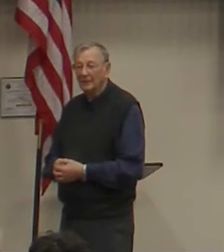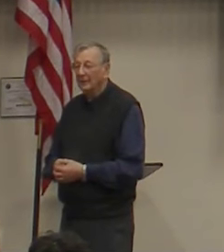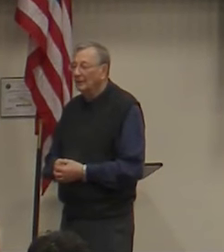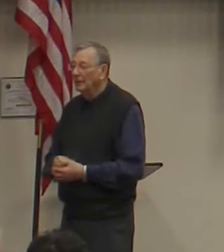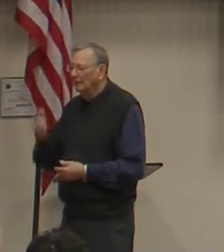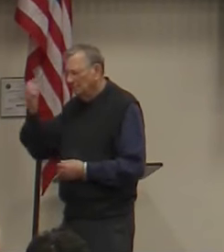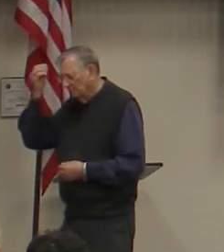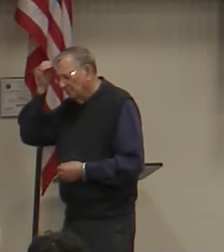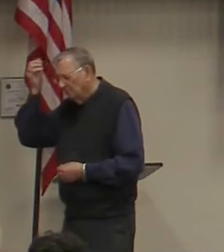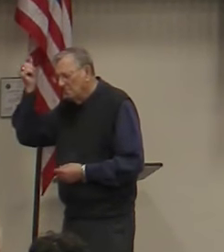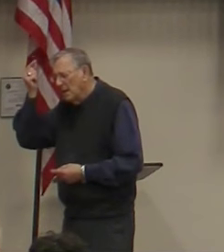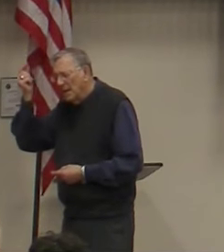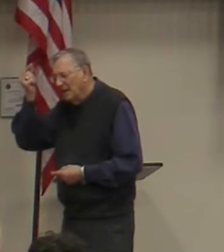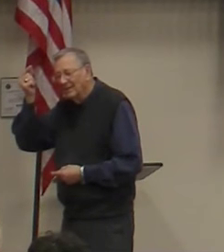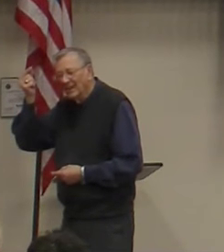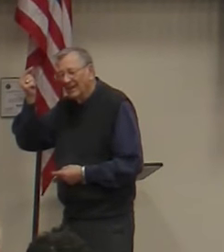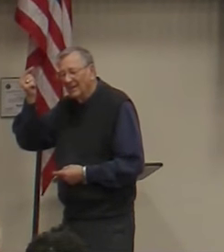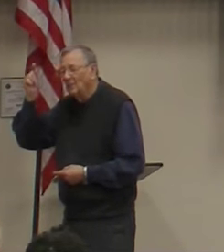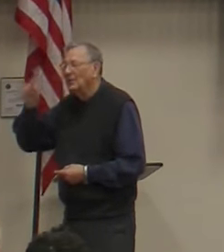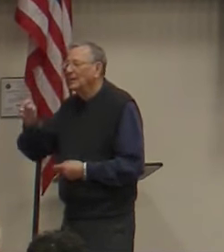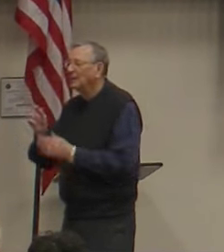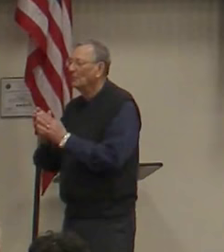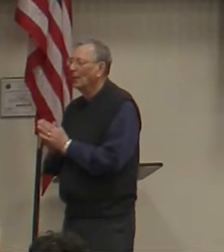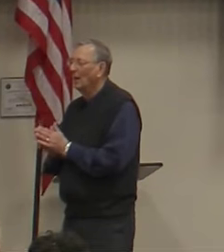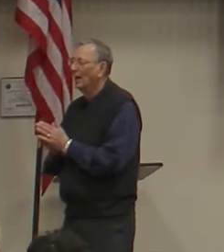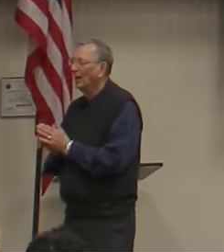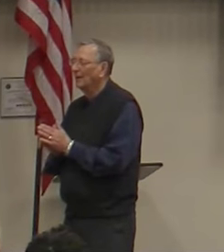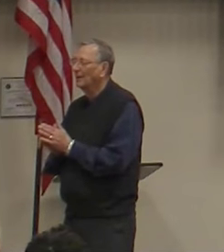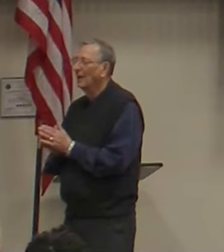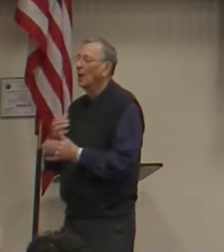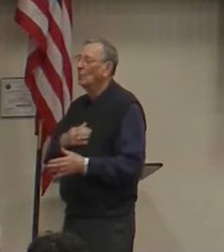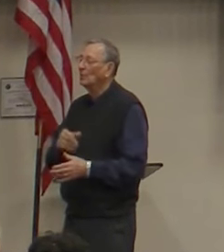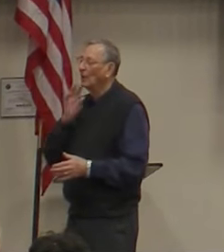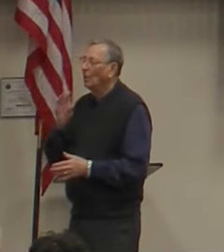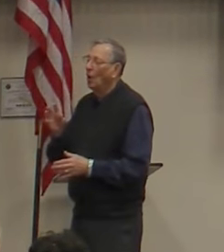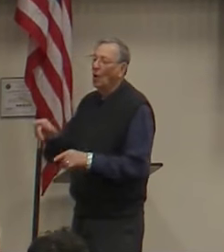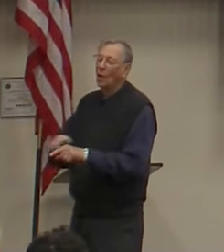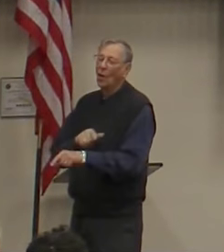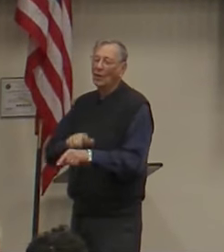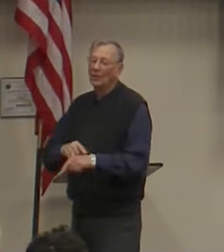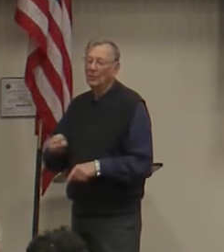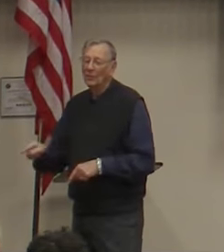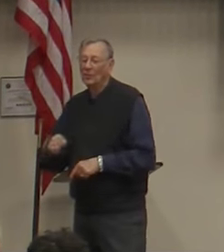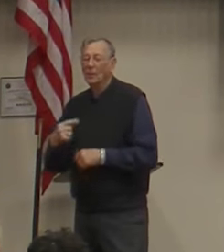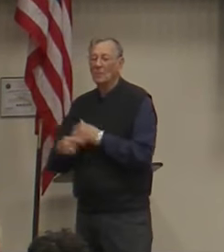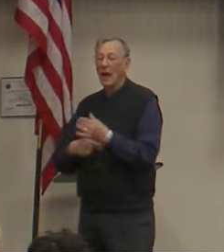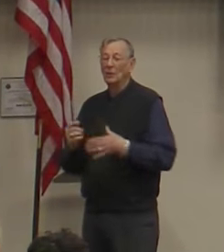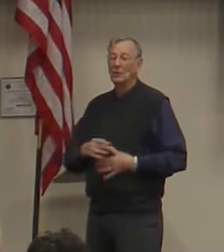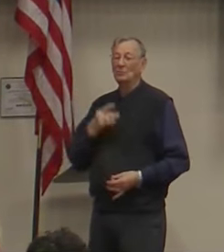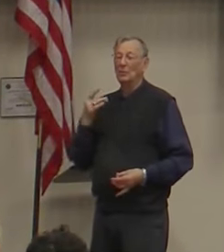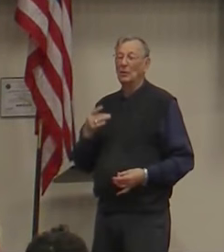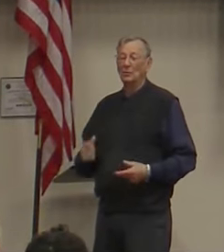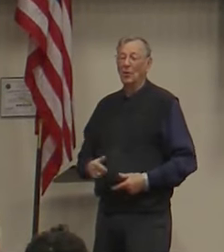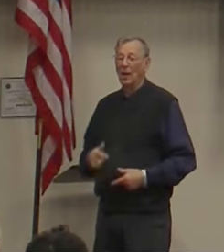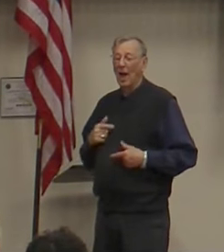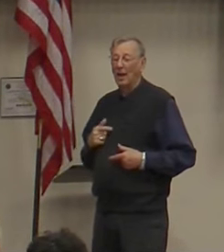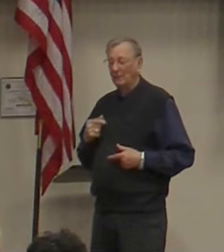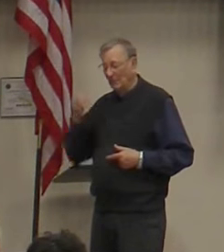to meditate, and we need to pray. I wish I could talk with you for a while about the spiritual act of